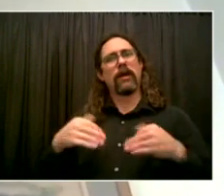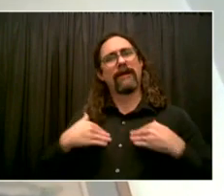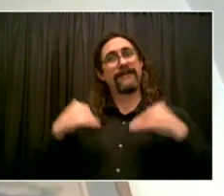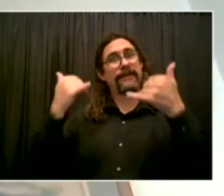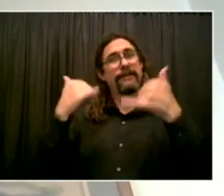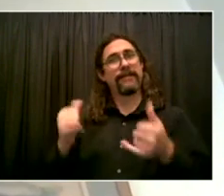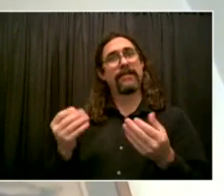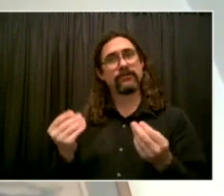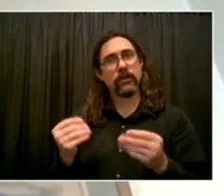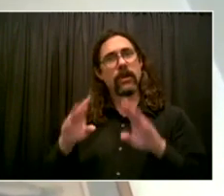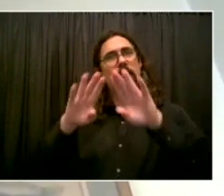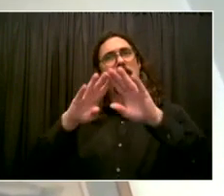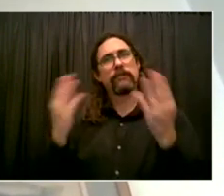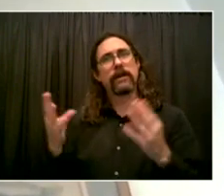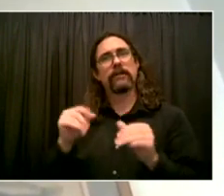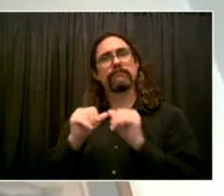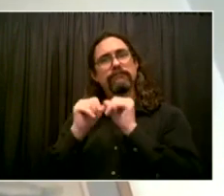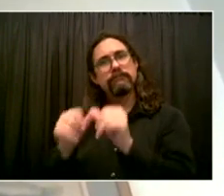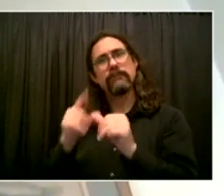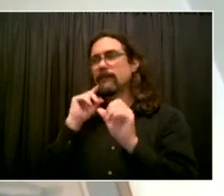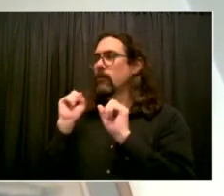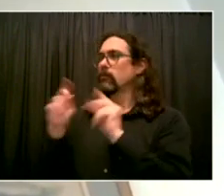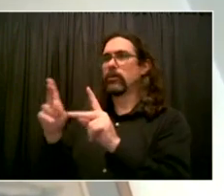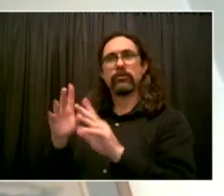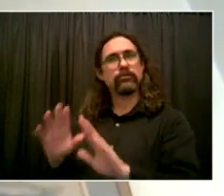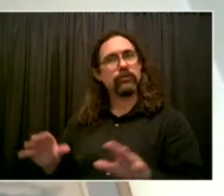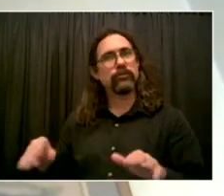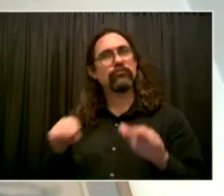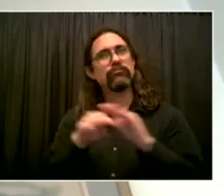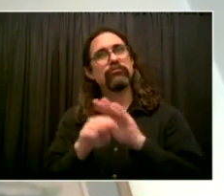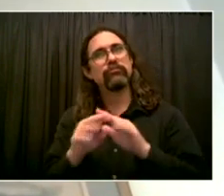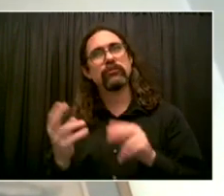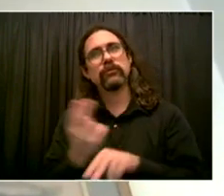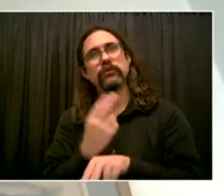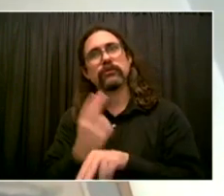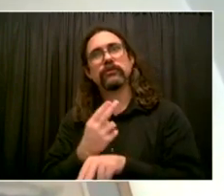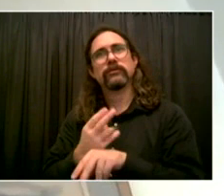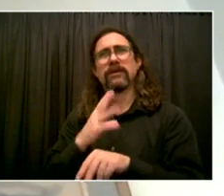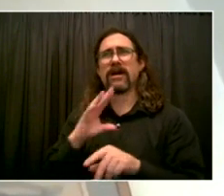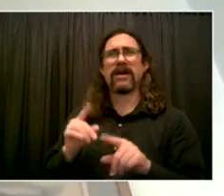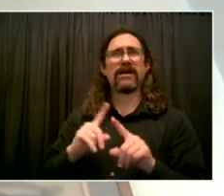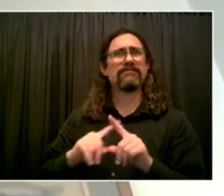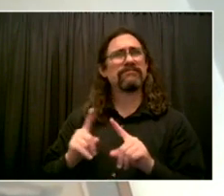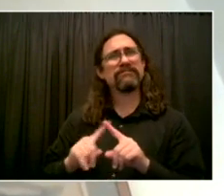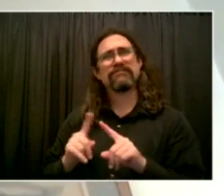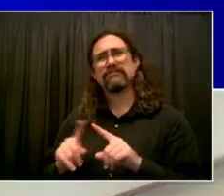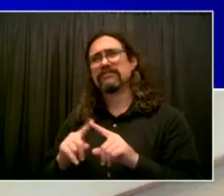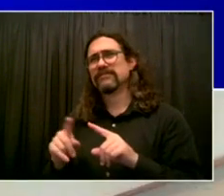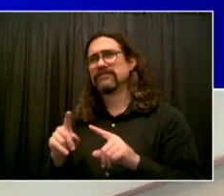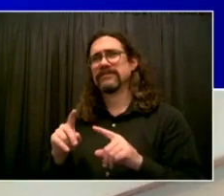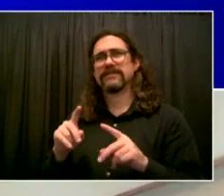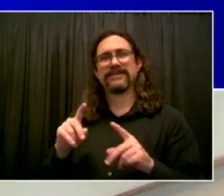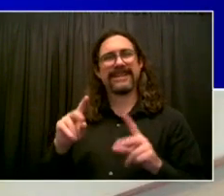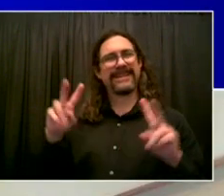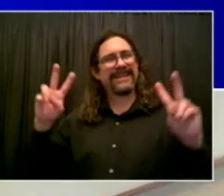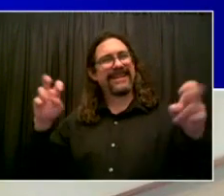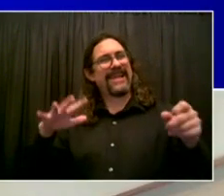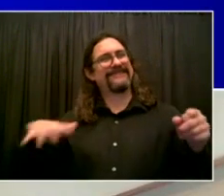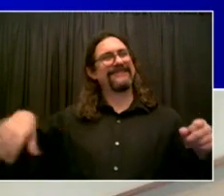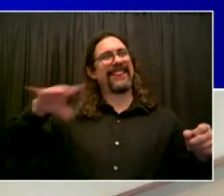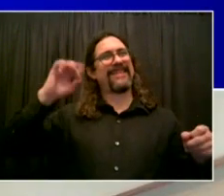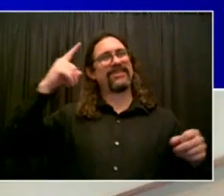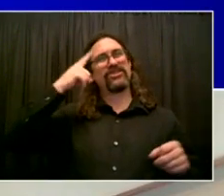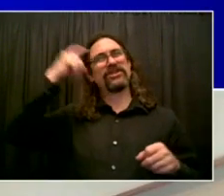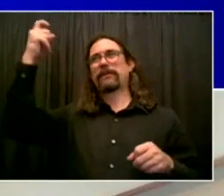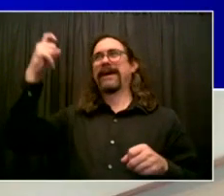have that opportunity. So it's a different kind of Field of Dreams, but I hope that it happens. And thank you very much, Mr. Mayor. Thank you very much, Borough